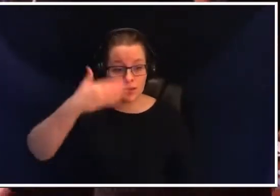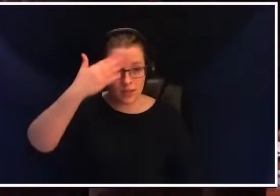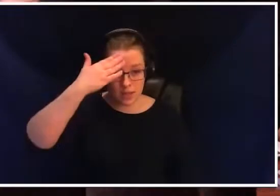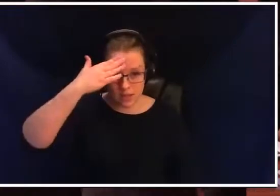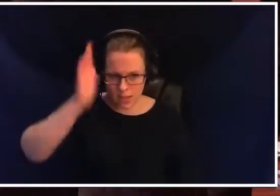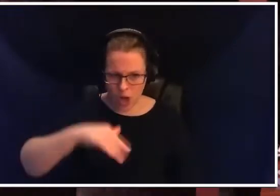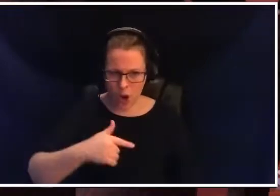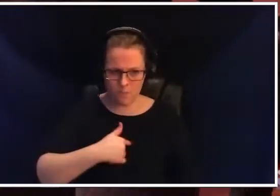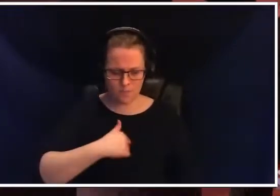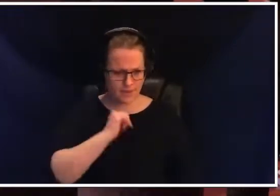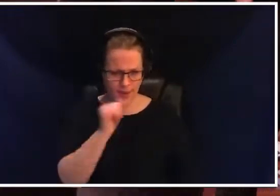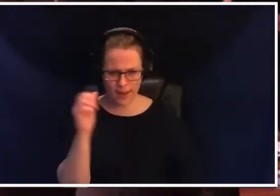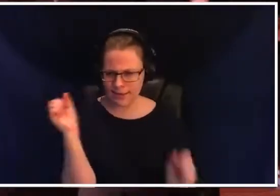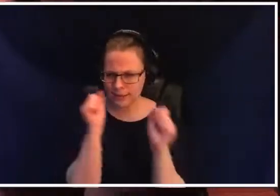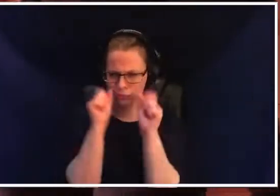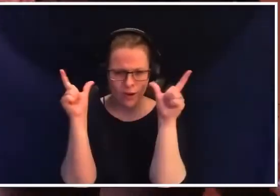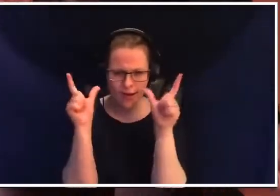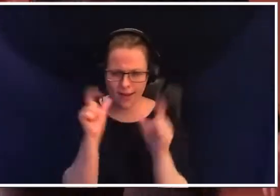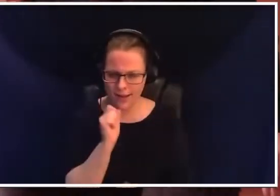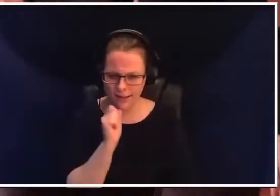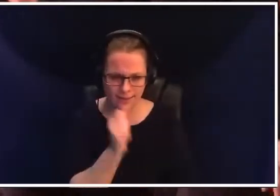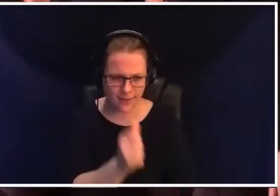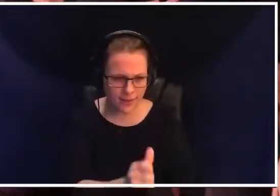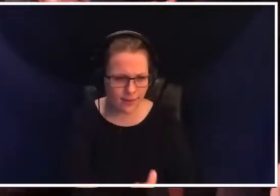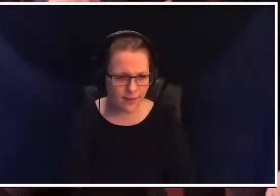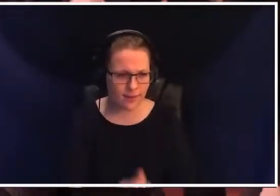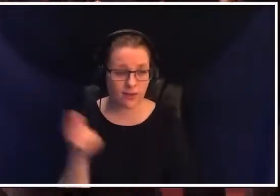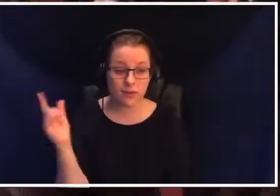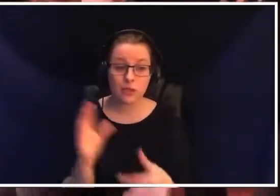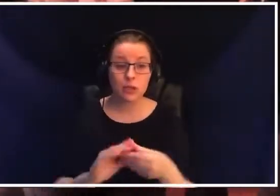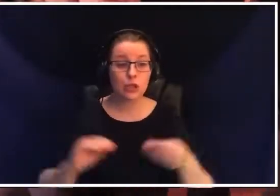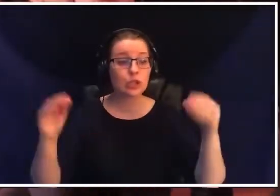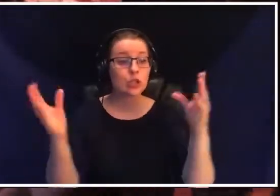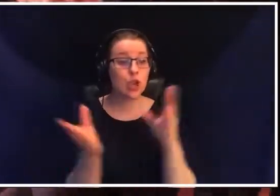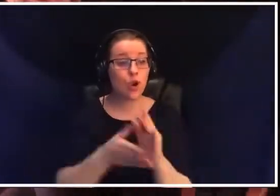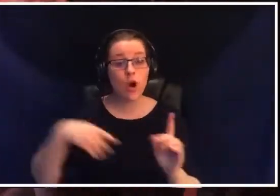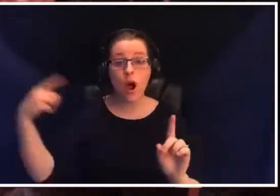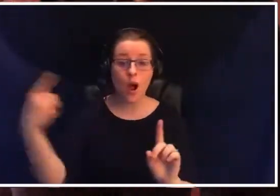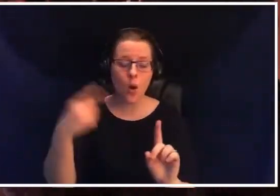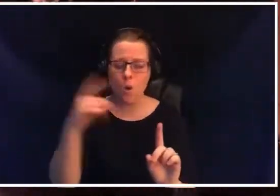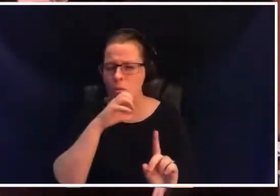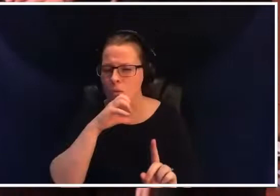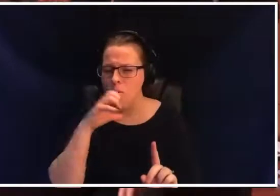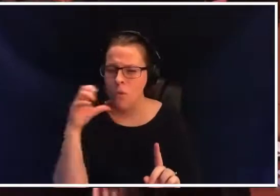that surprised. This story is older than